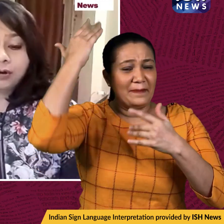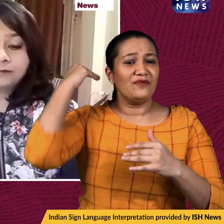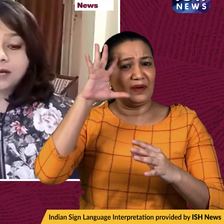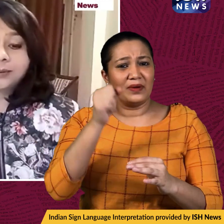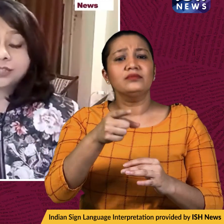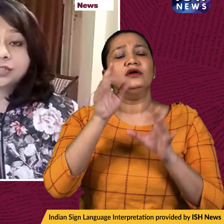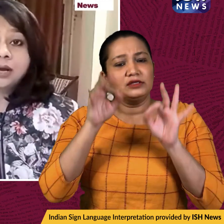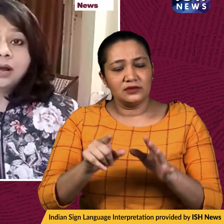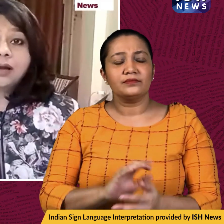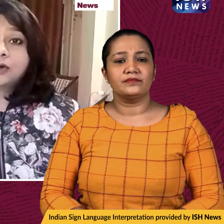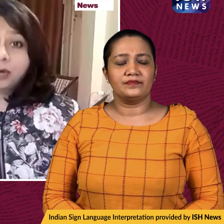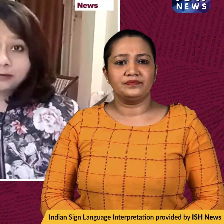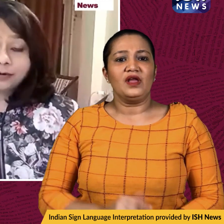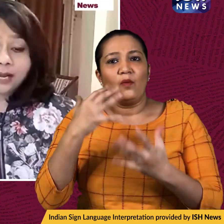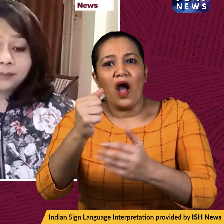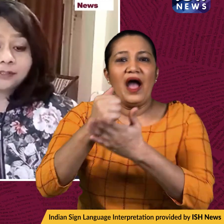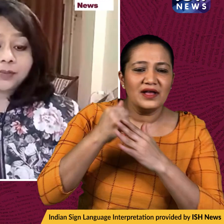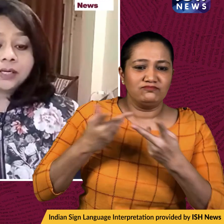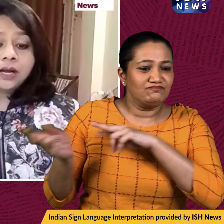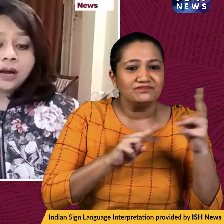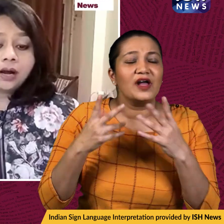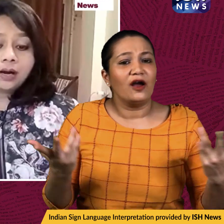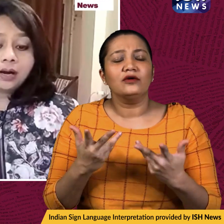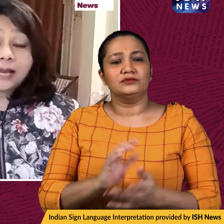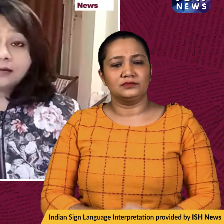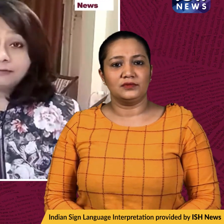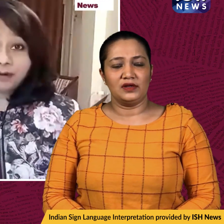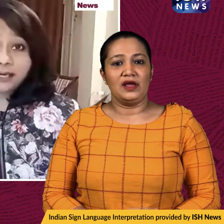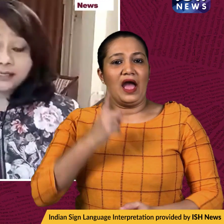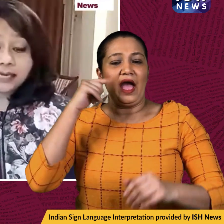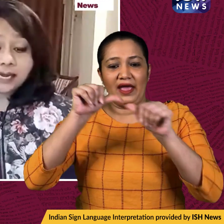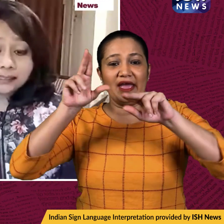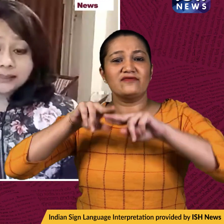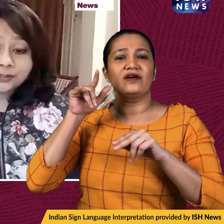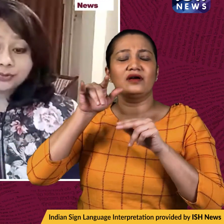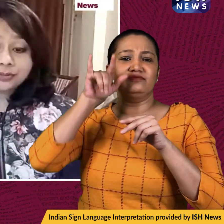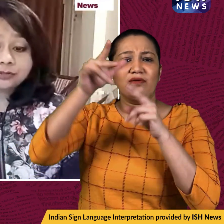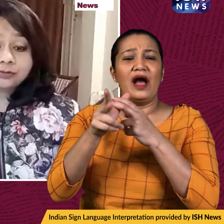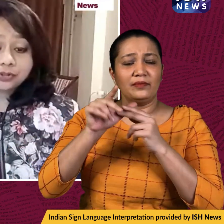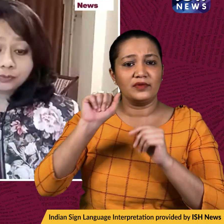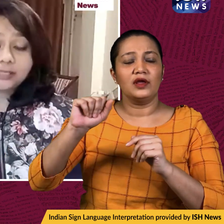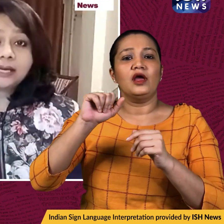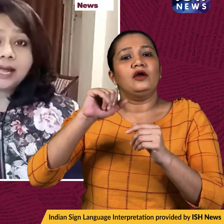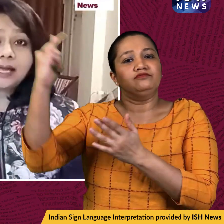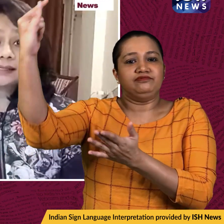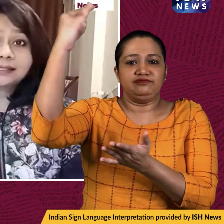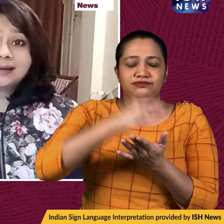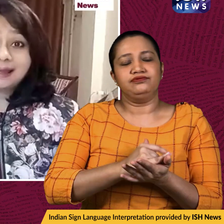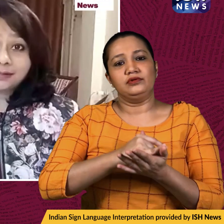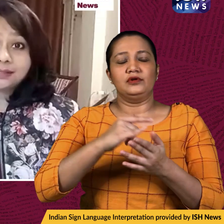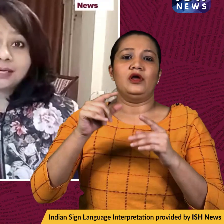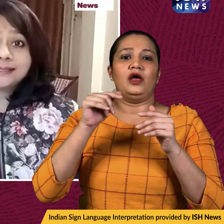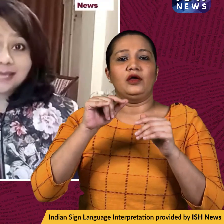messages for evacuation and calling for help as well. IF flight carrying these students from Sumy